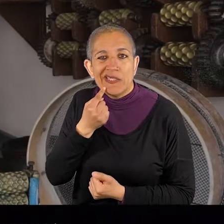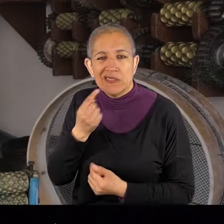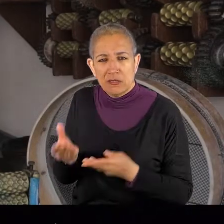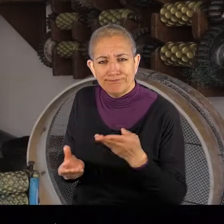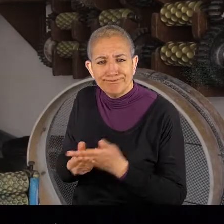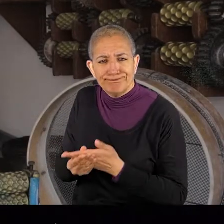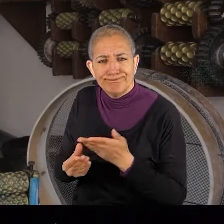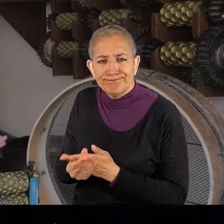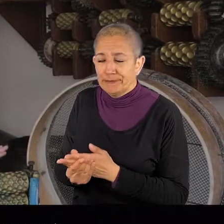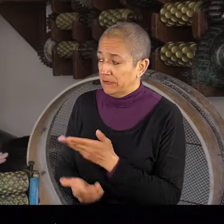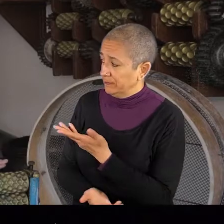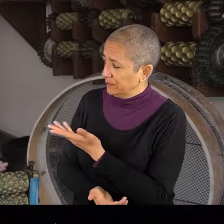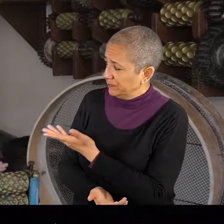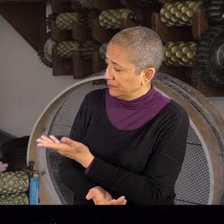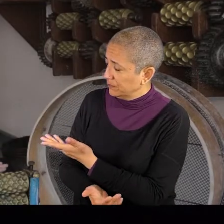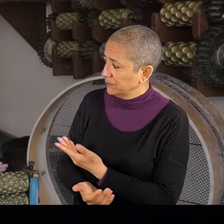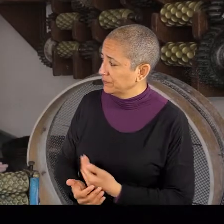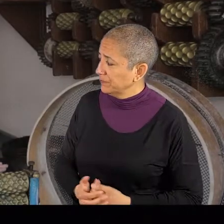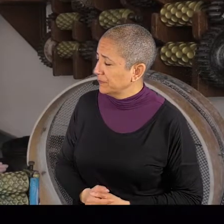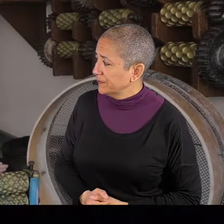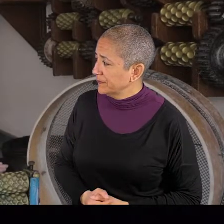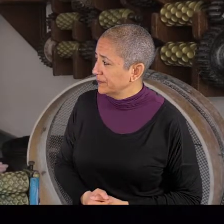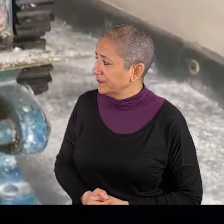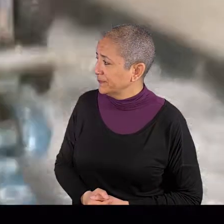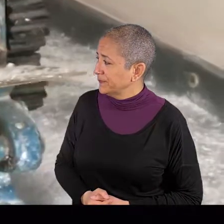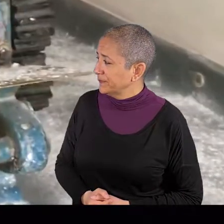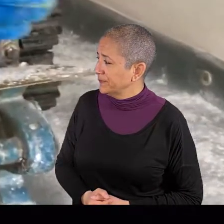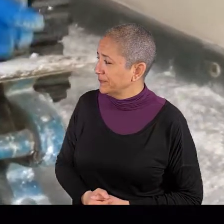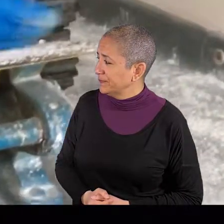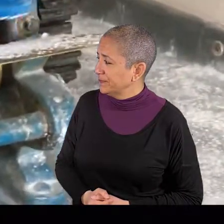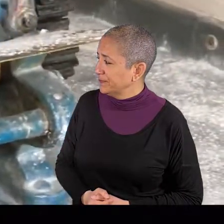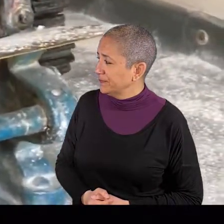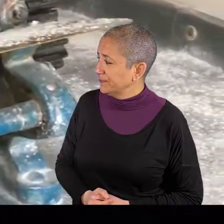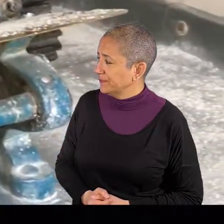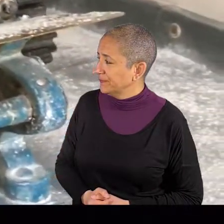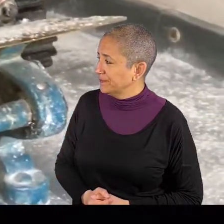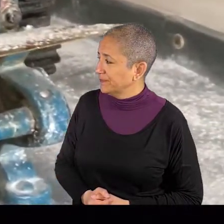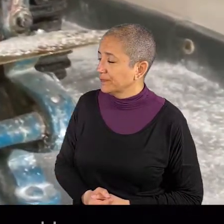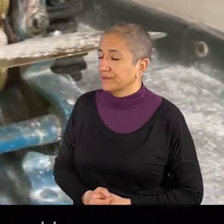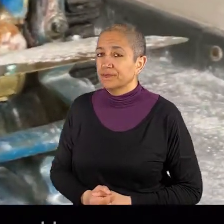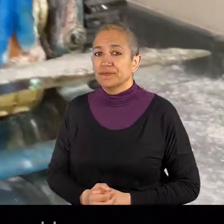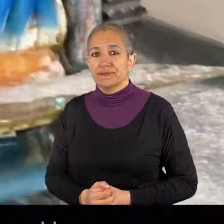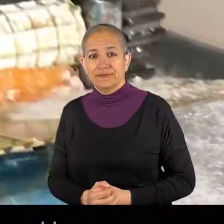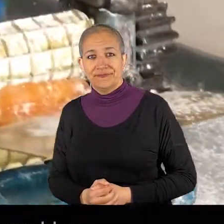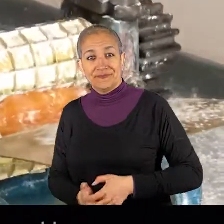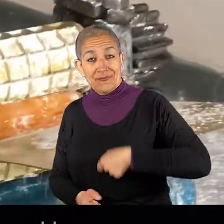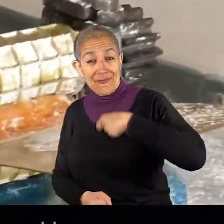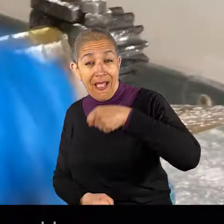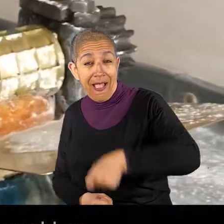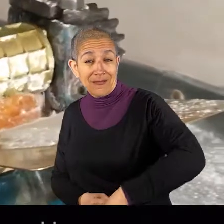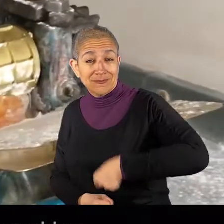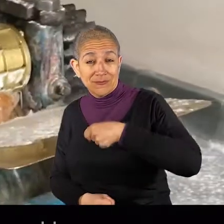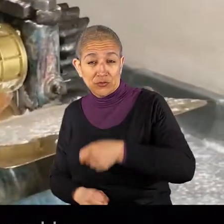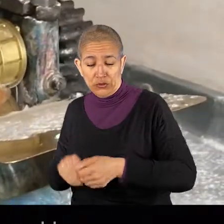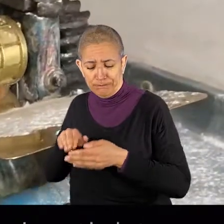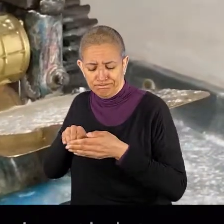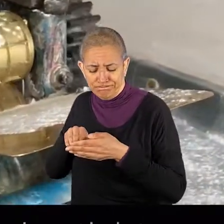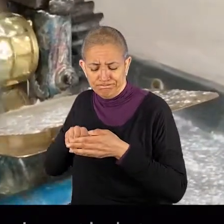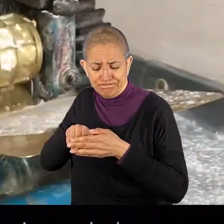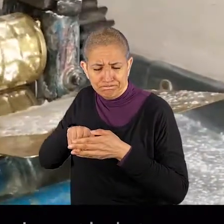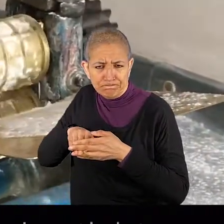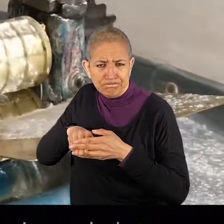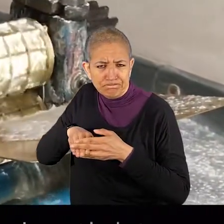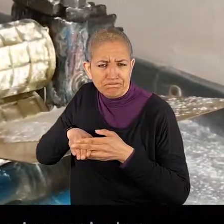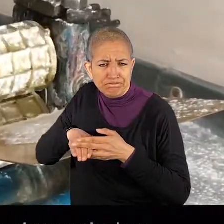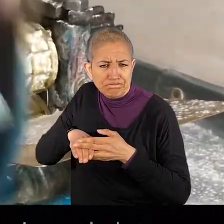into small balls, would go onto this side of the drop roller. He would turn the handle. The mix would go through while